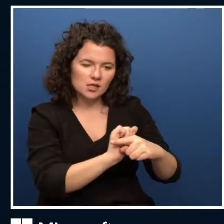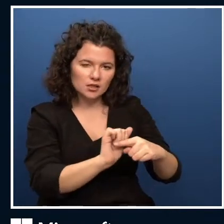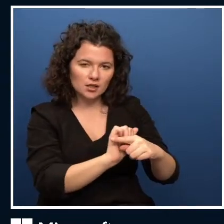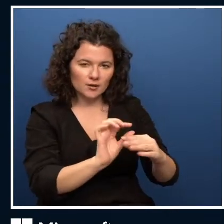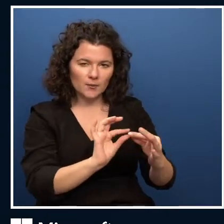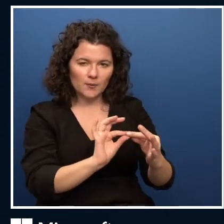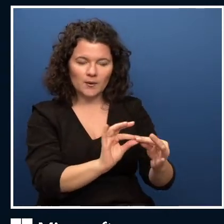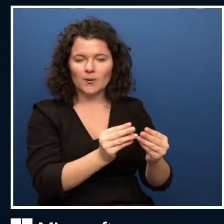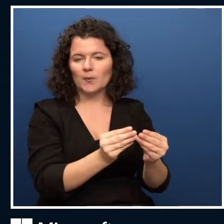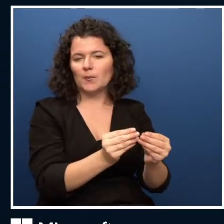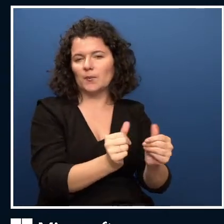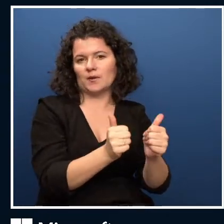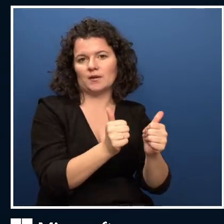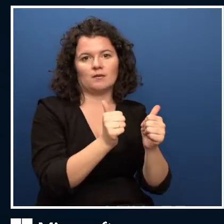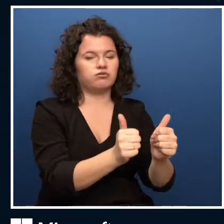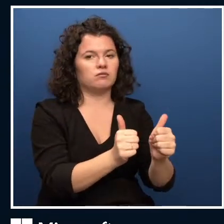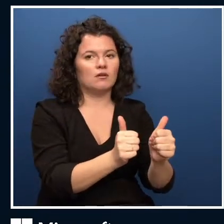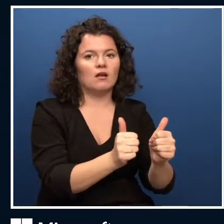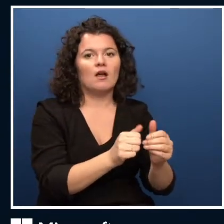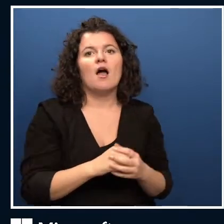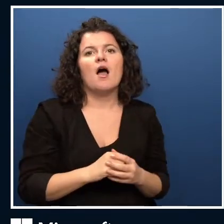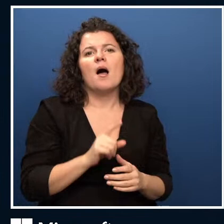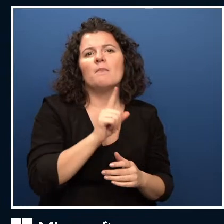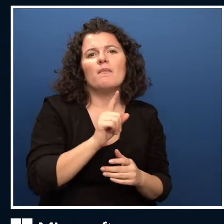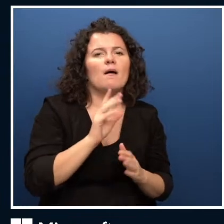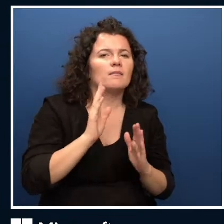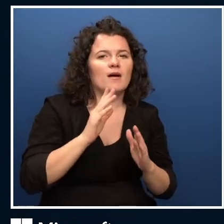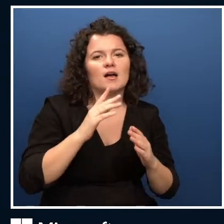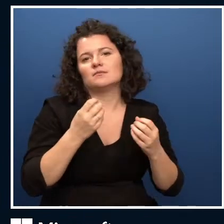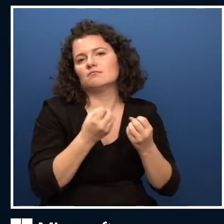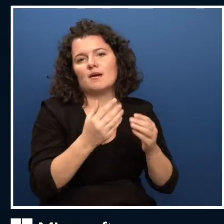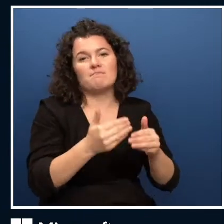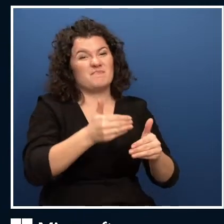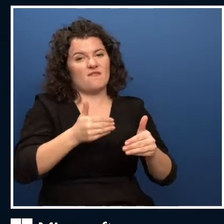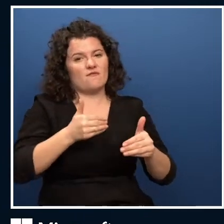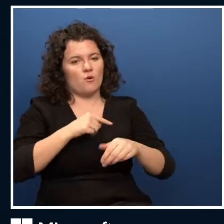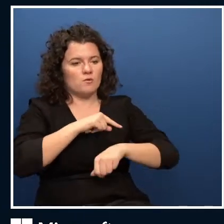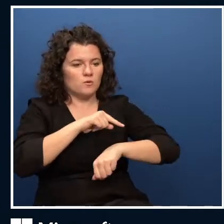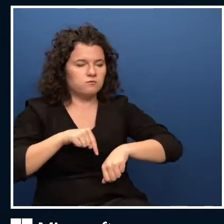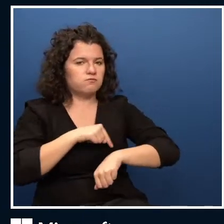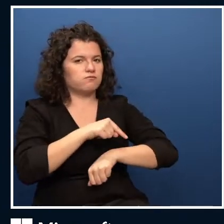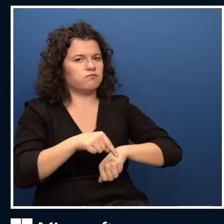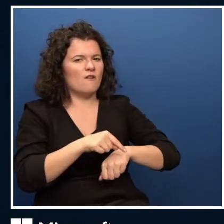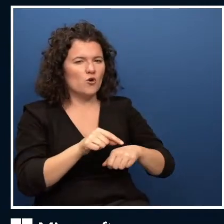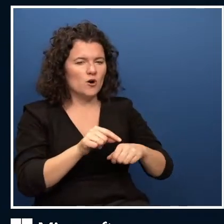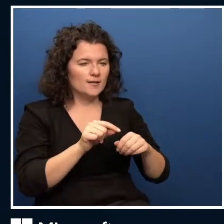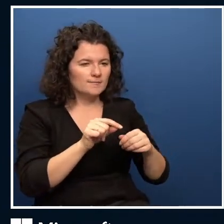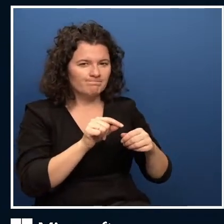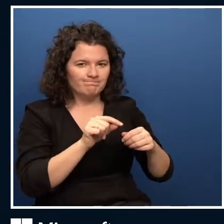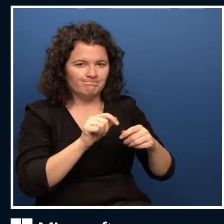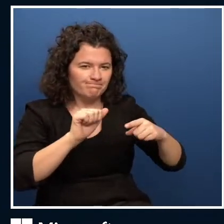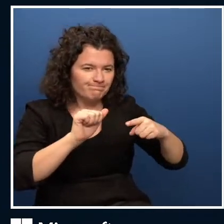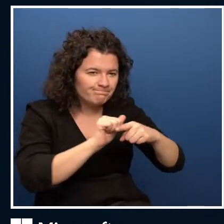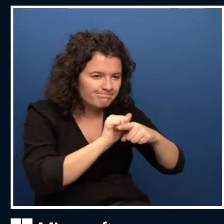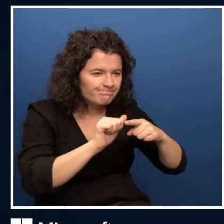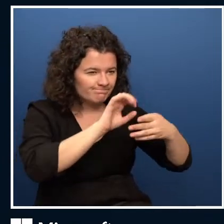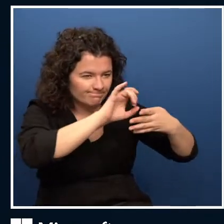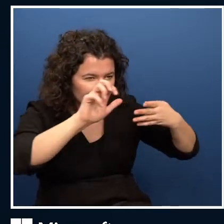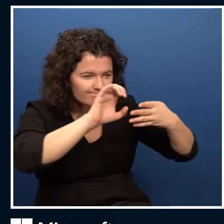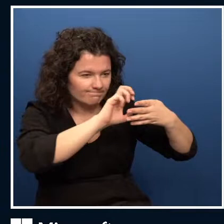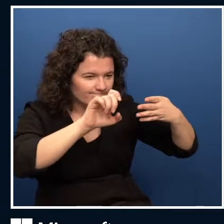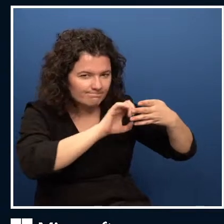of computational time, and of course a lot of data and so on. And there